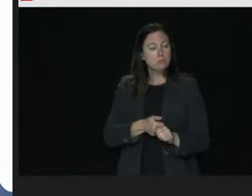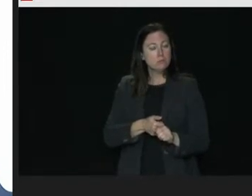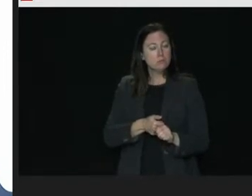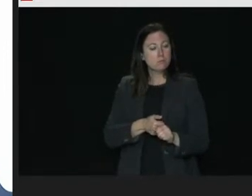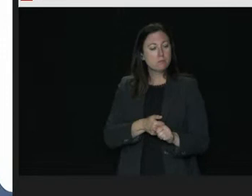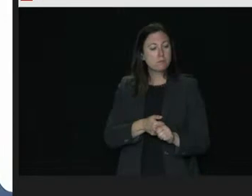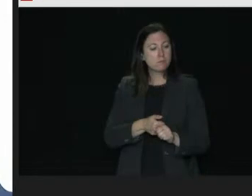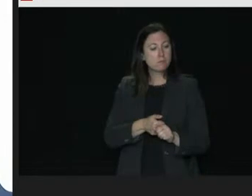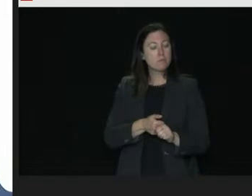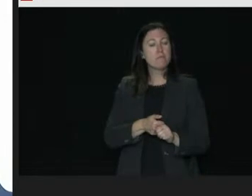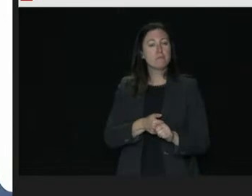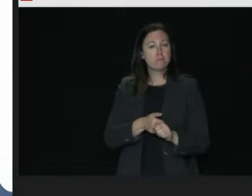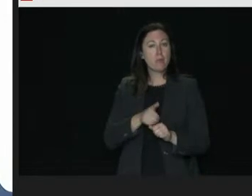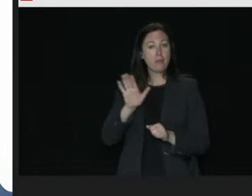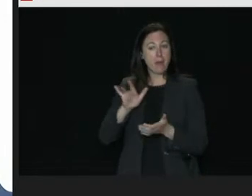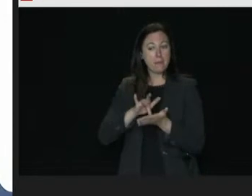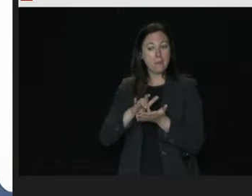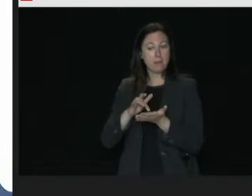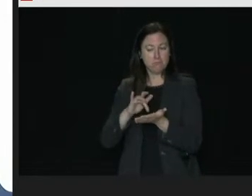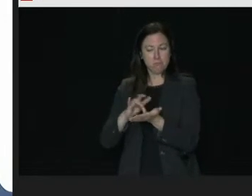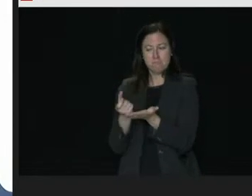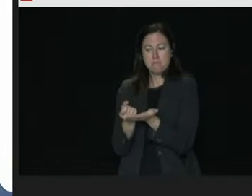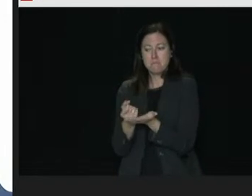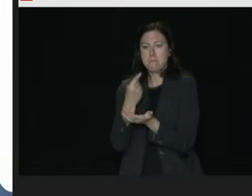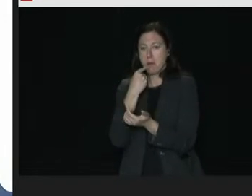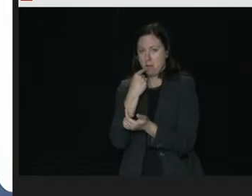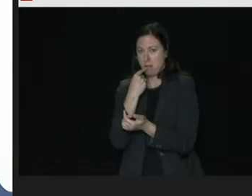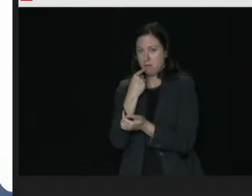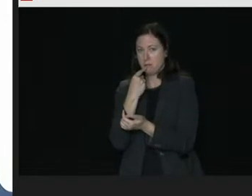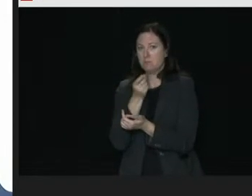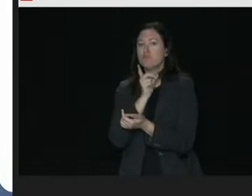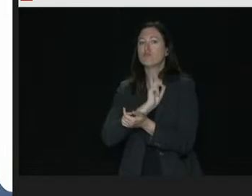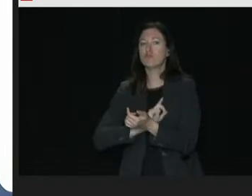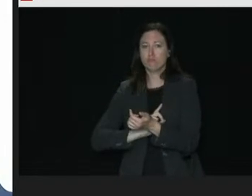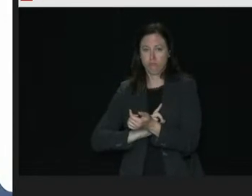an orally ingested medication,